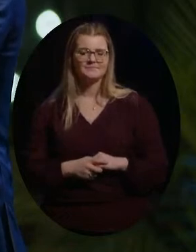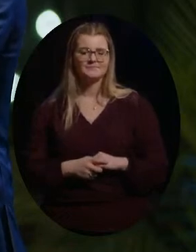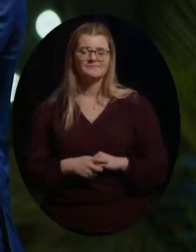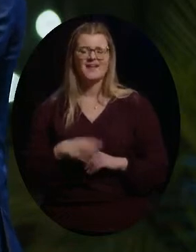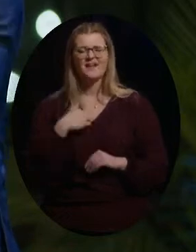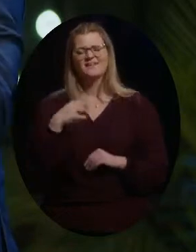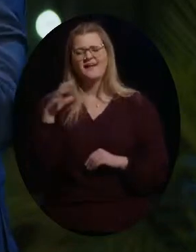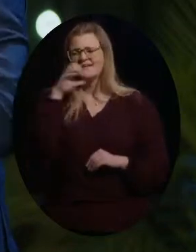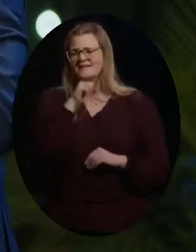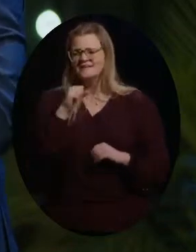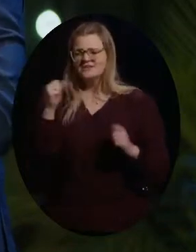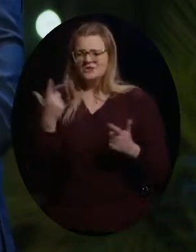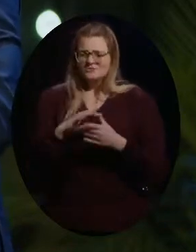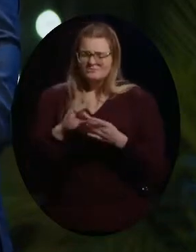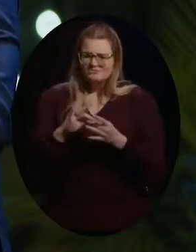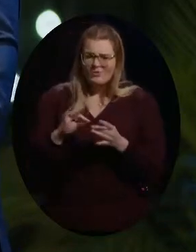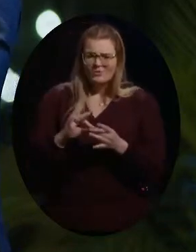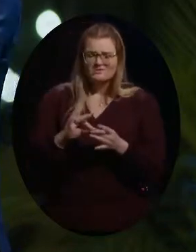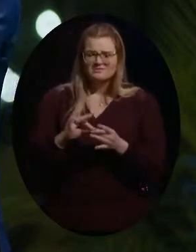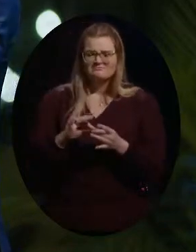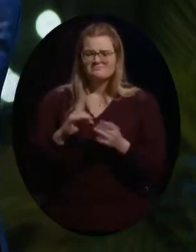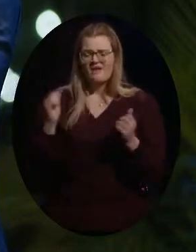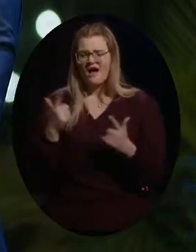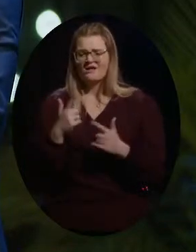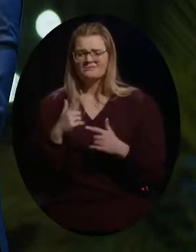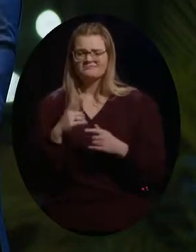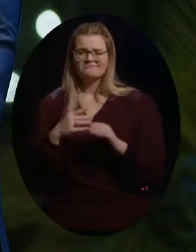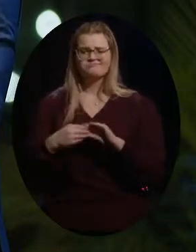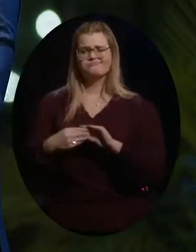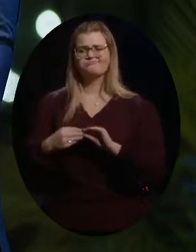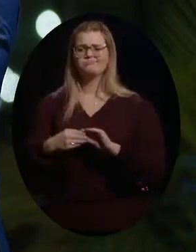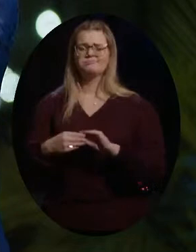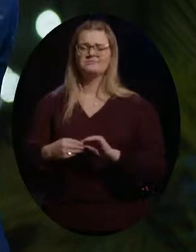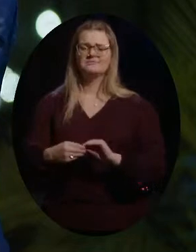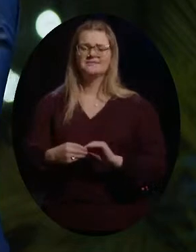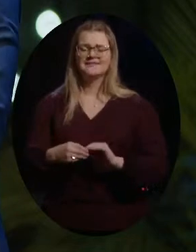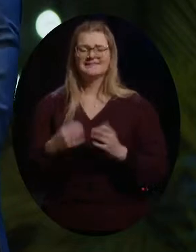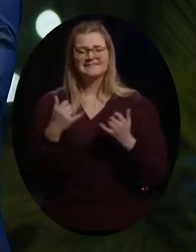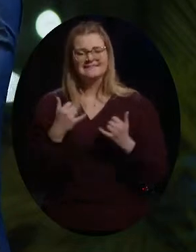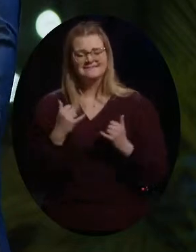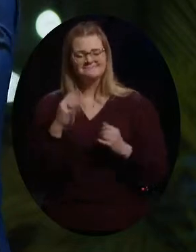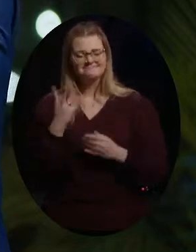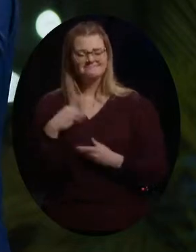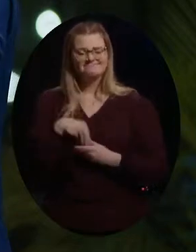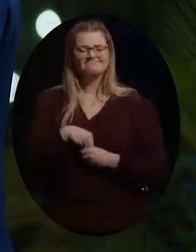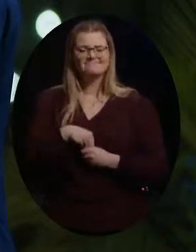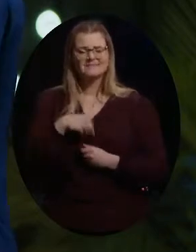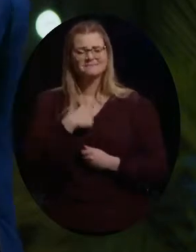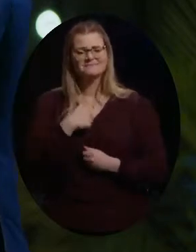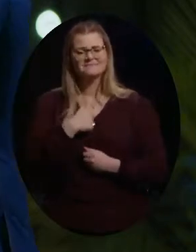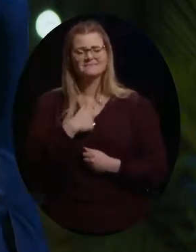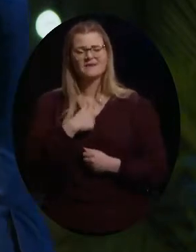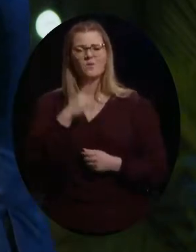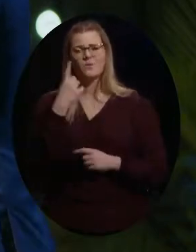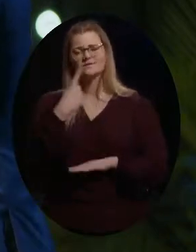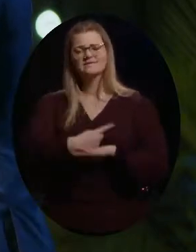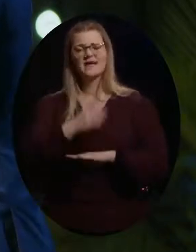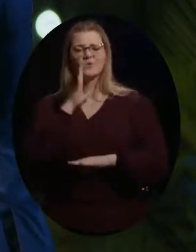And I guess all those stories, all those tales, instilled in me that one day I would go to college.